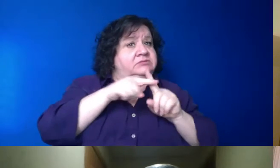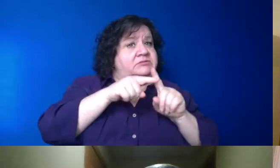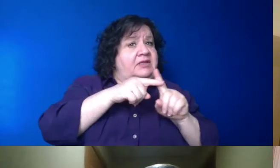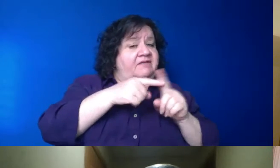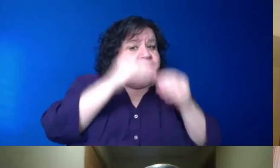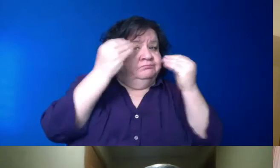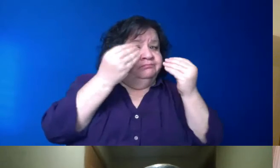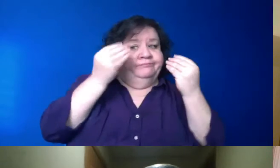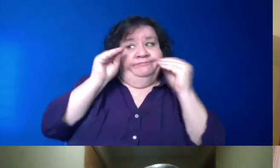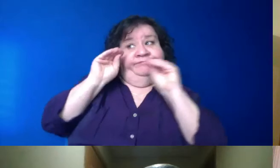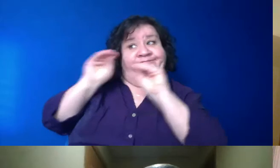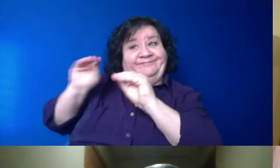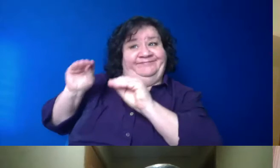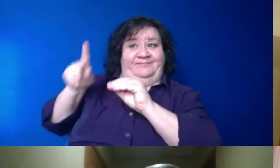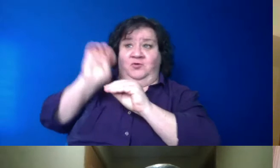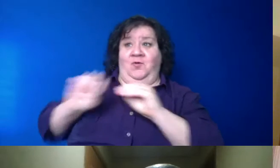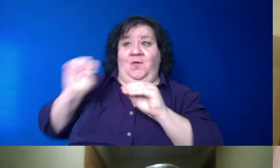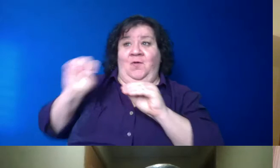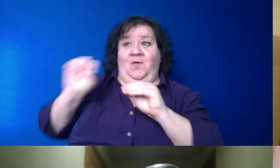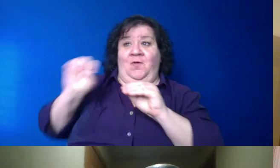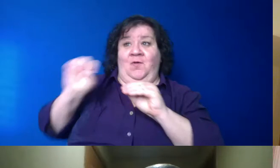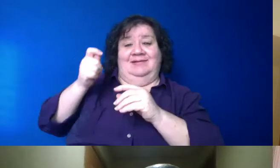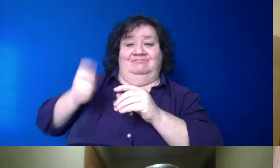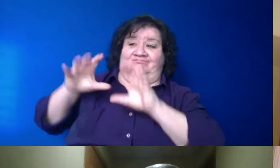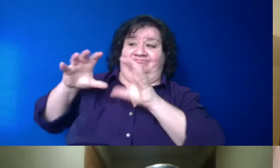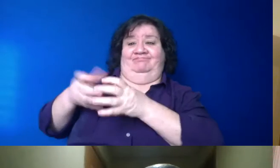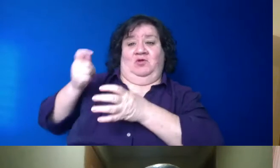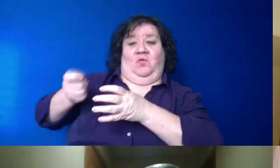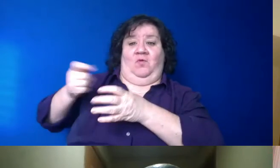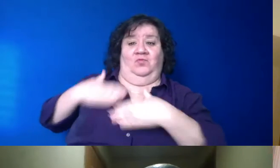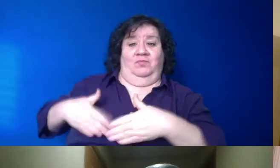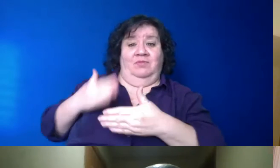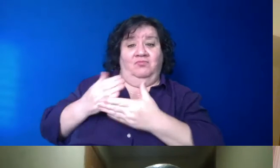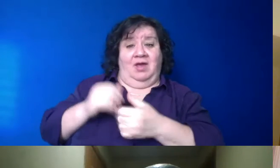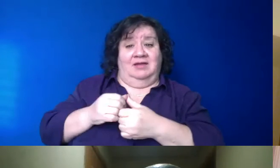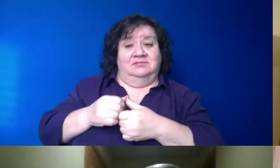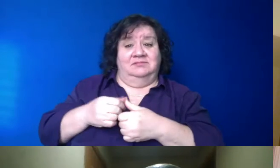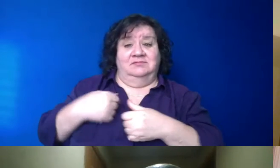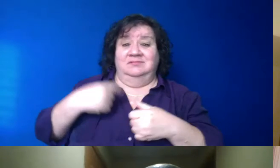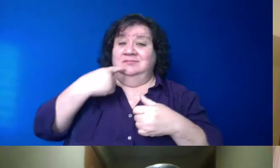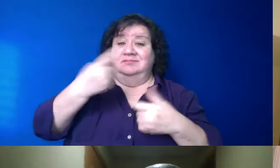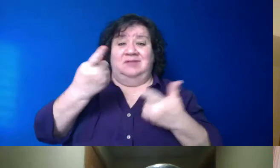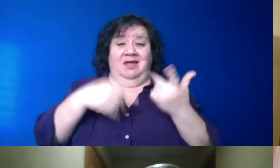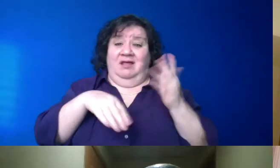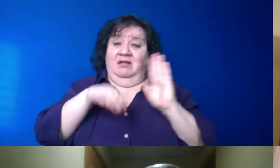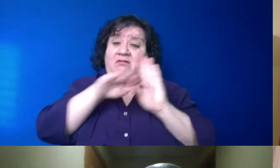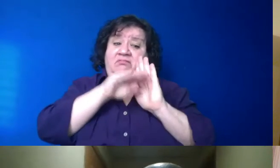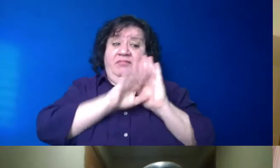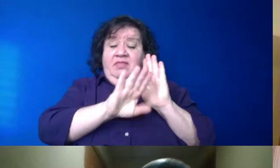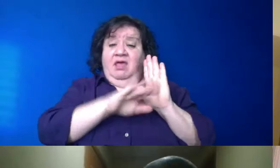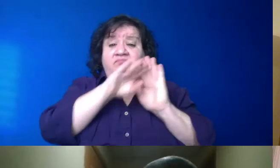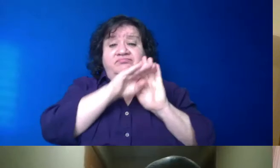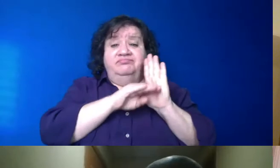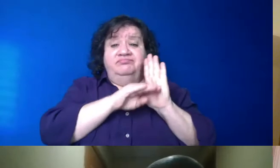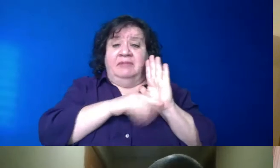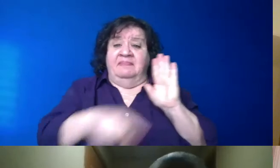of people with disabilities to make their own decisions and to live independently. So it's a mixed bag in the Council of